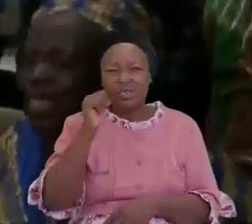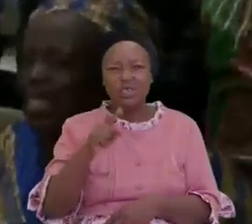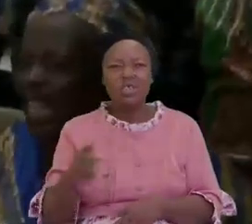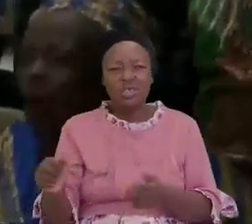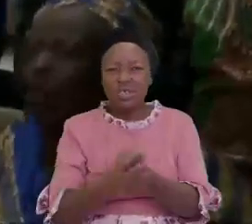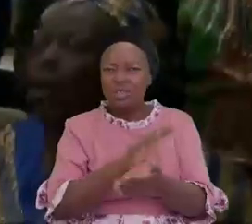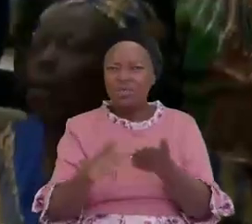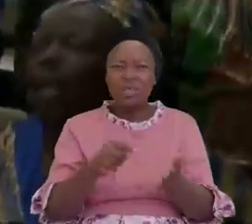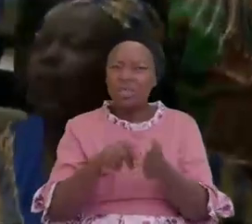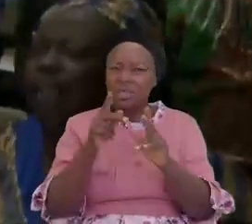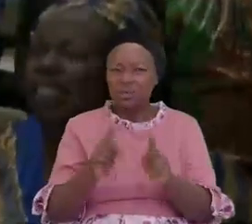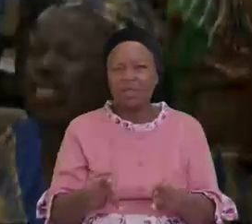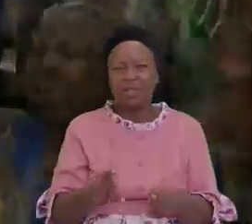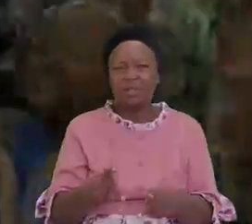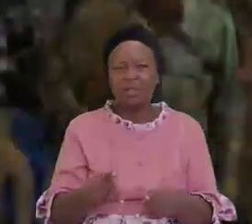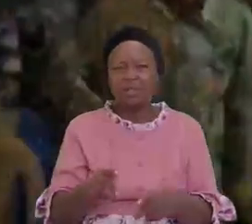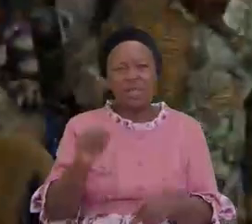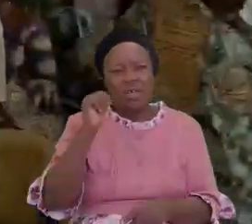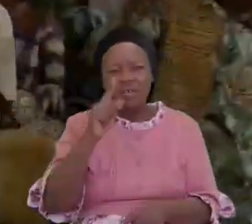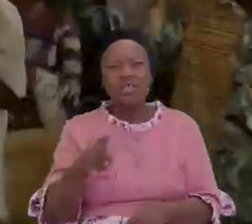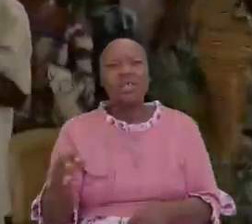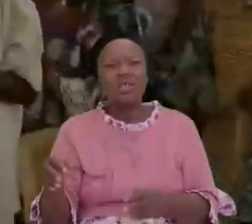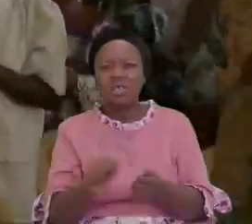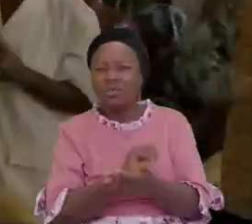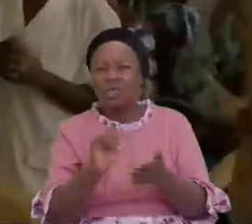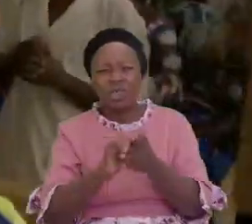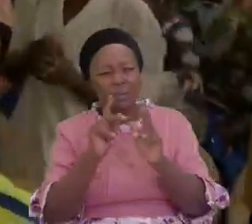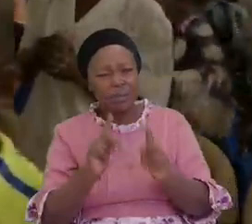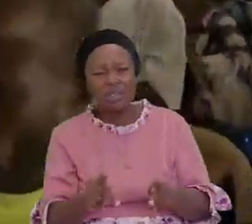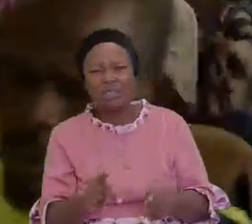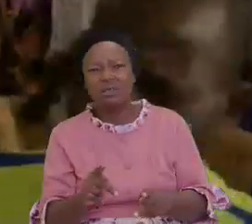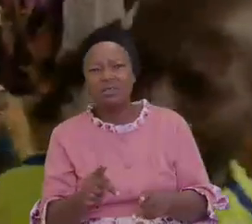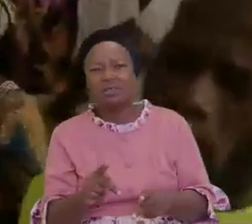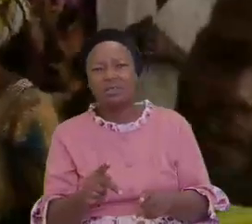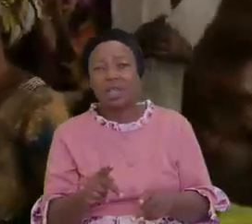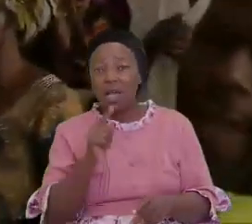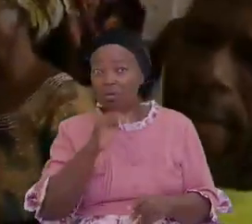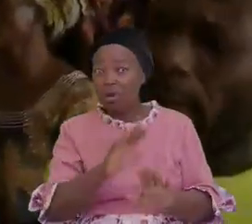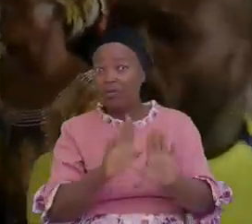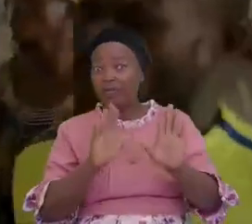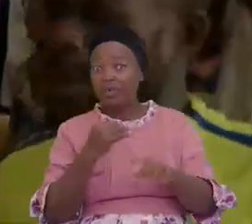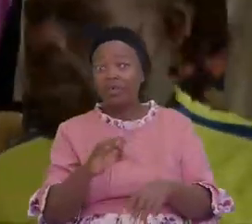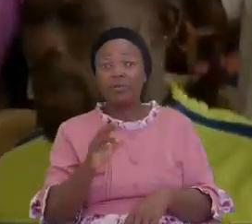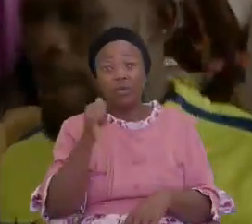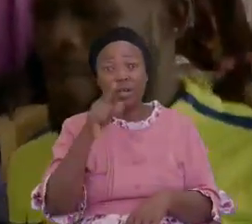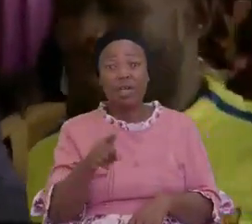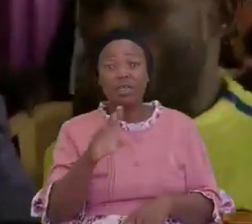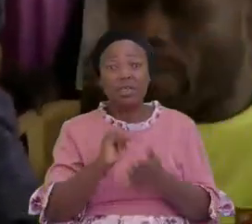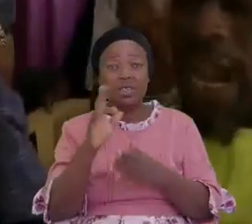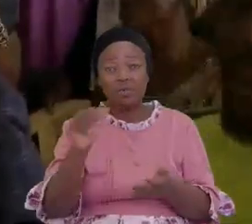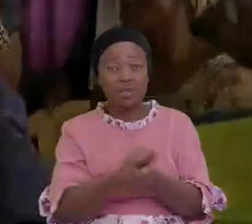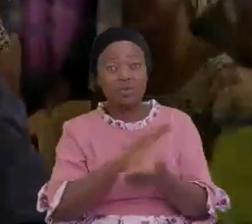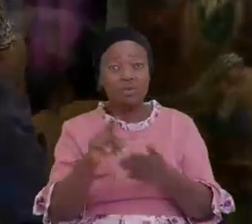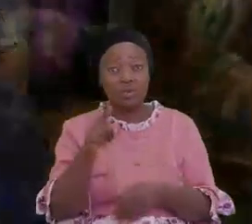one down. She brought that one down. And you are afraid of her, she will bring you down. You are